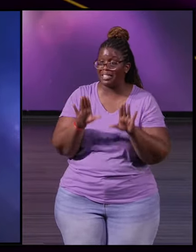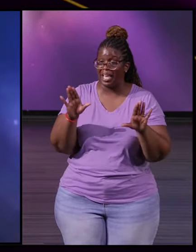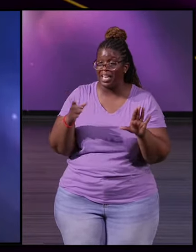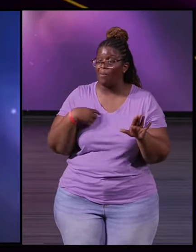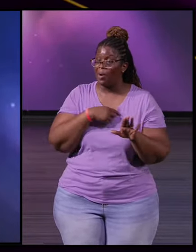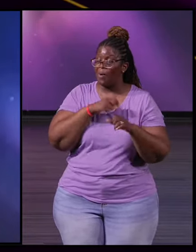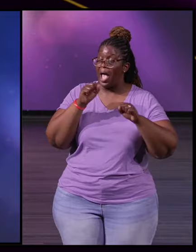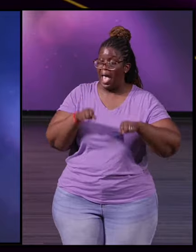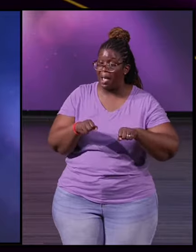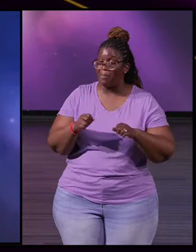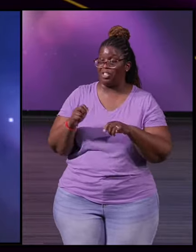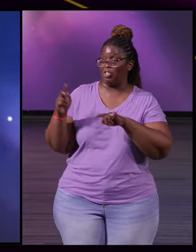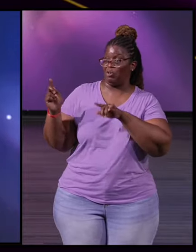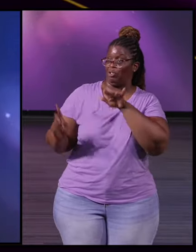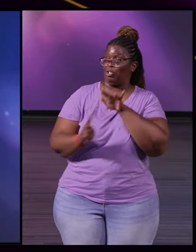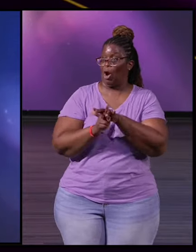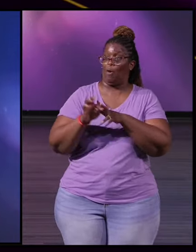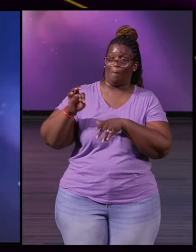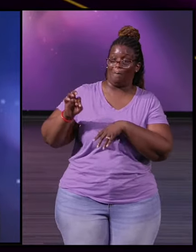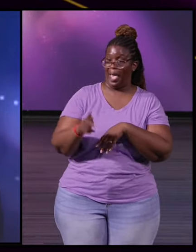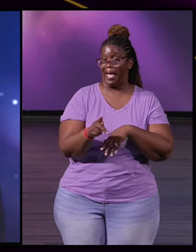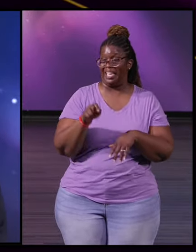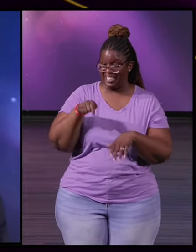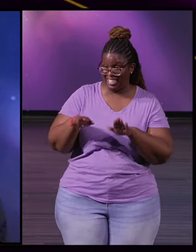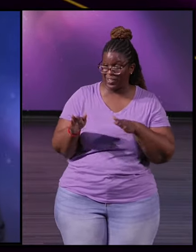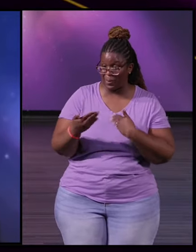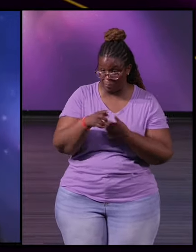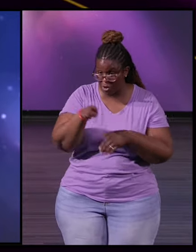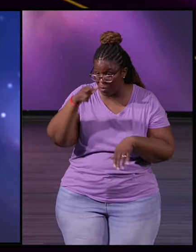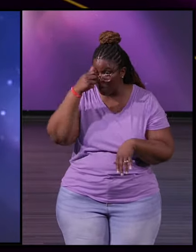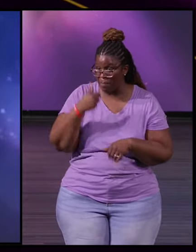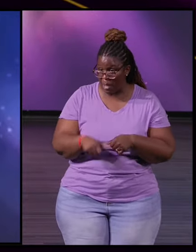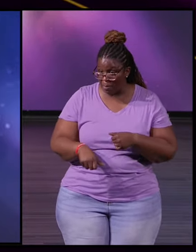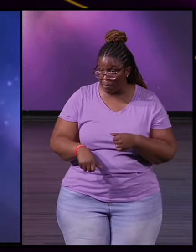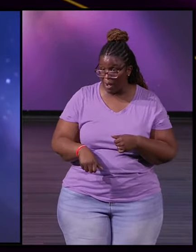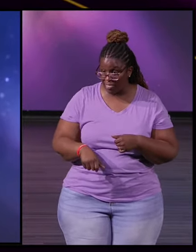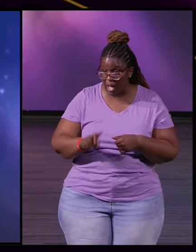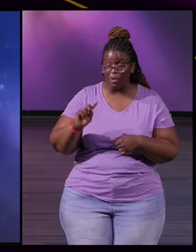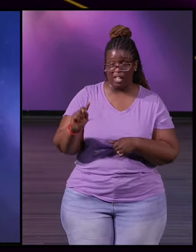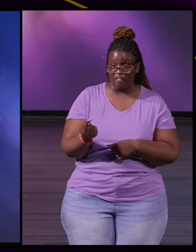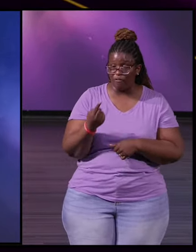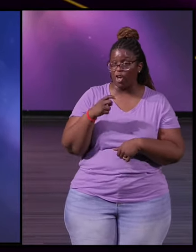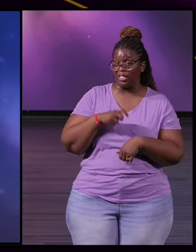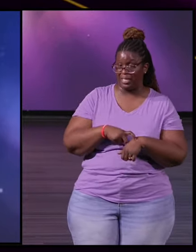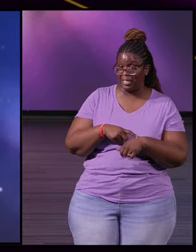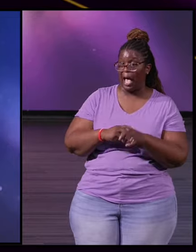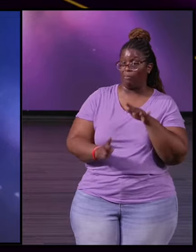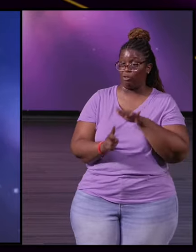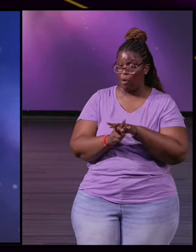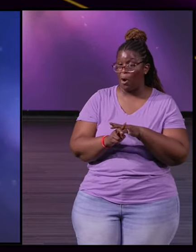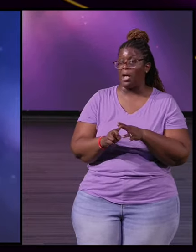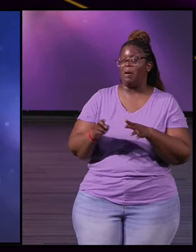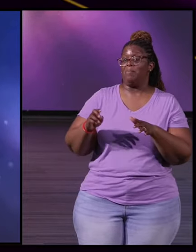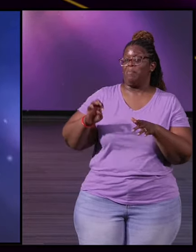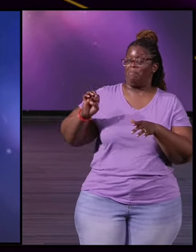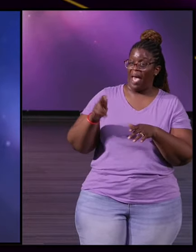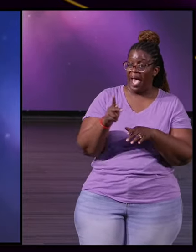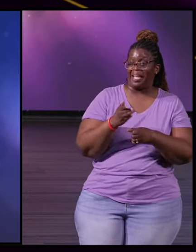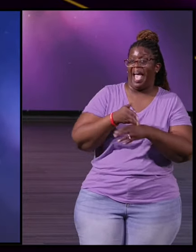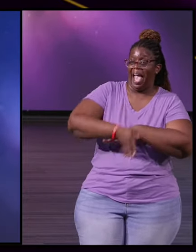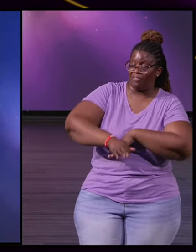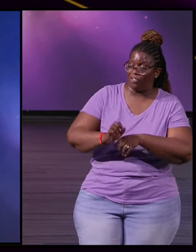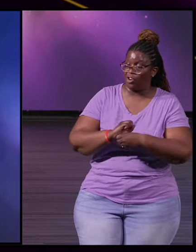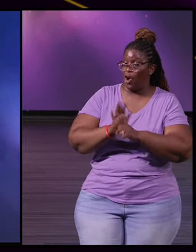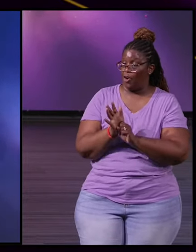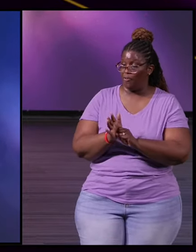back together for the first time, and it was in this room. That was our first time back together after COVID, was on homecoming Sunday. And now this